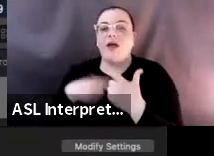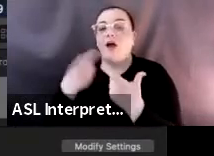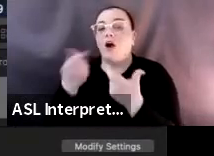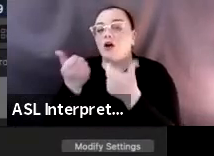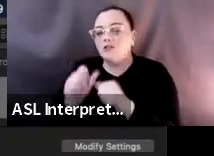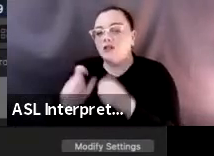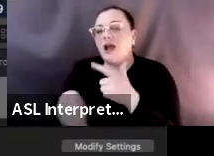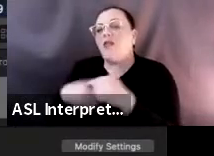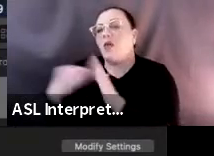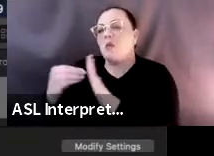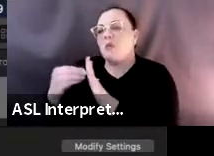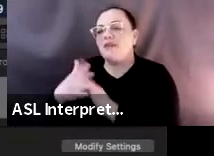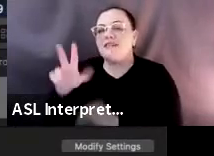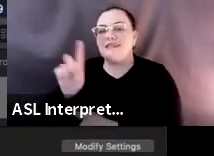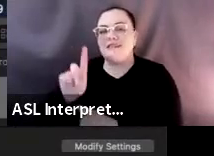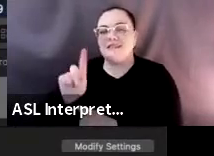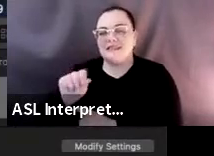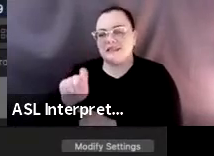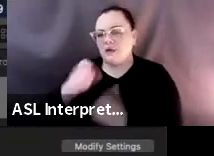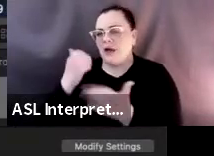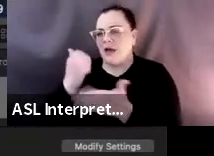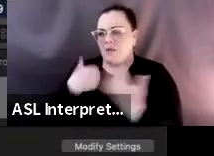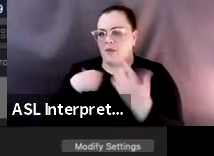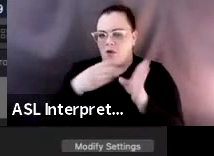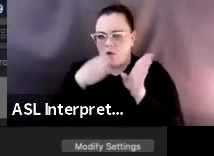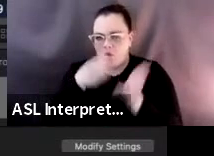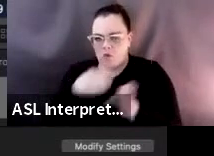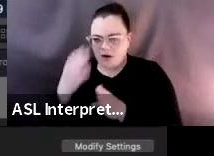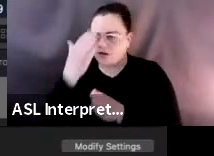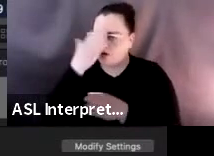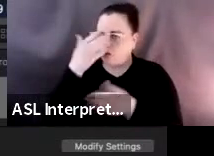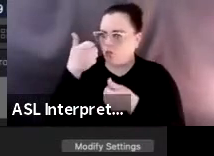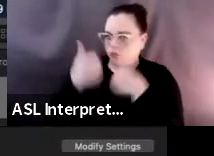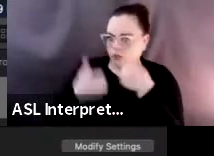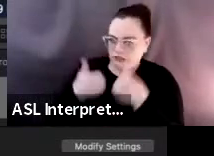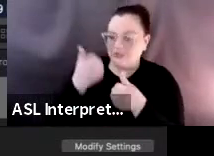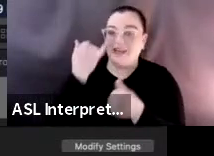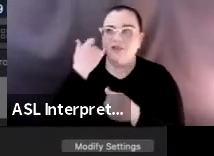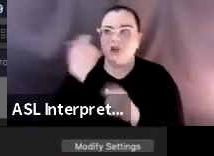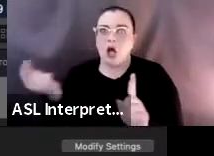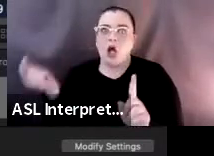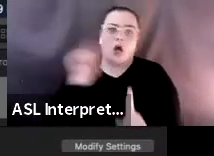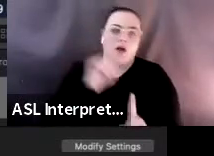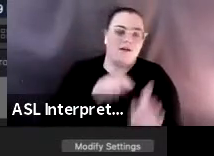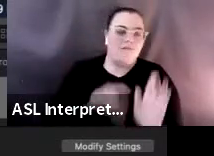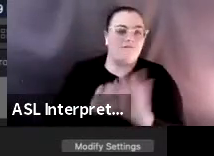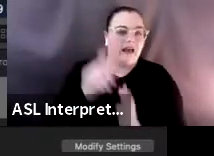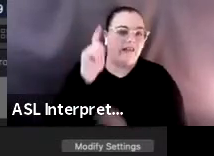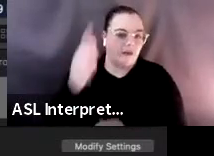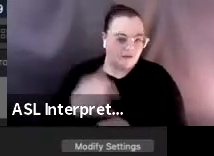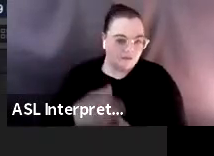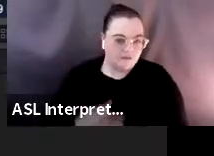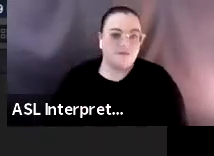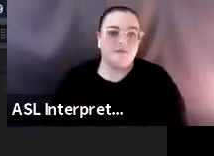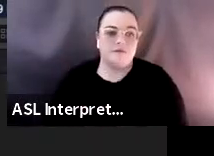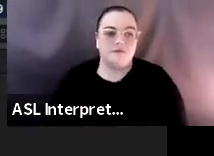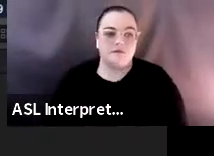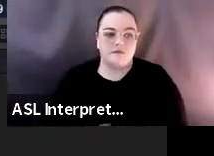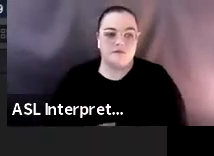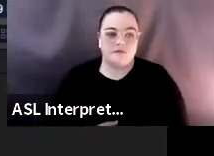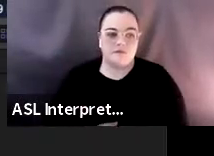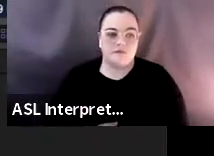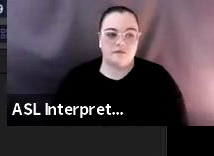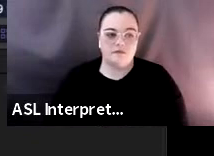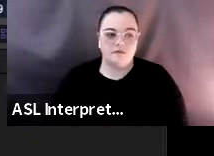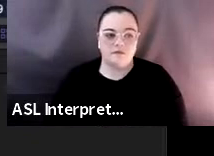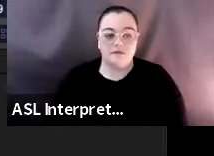know exactly which event this is if I need to go back to it for any reason. So I'm gonna hit okay. Now